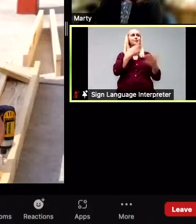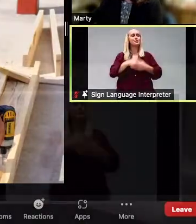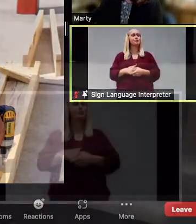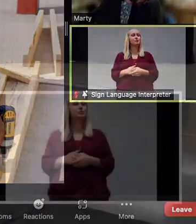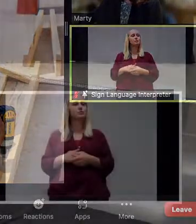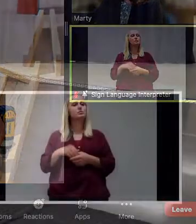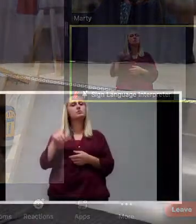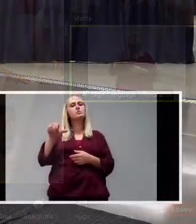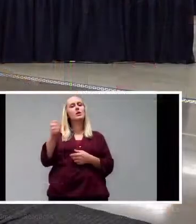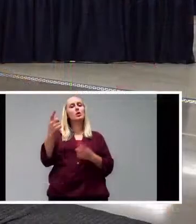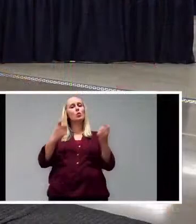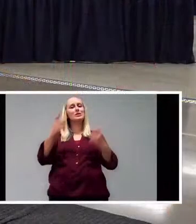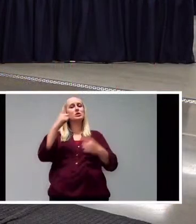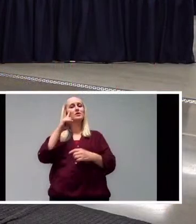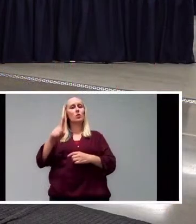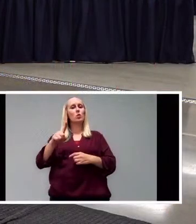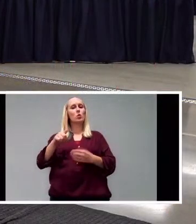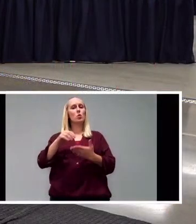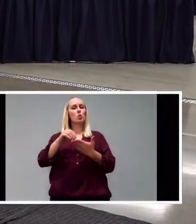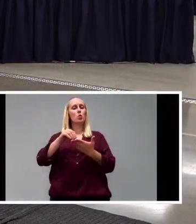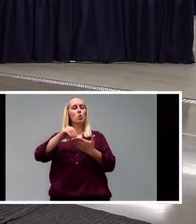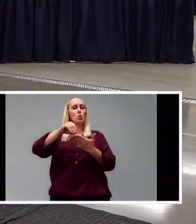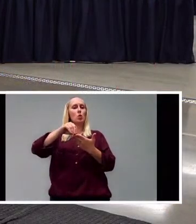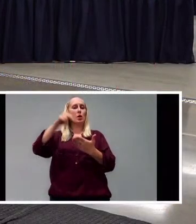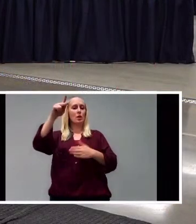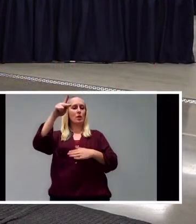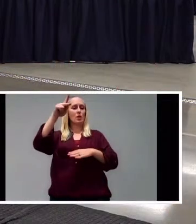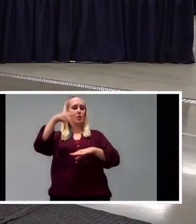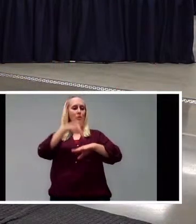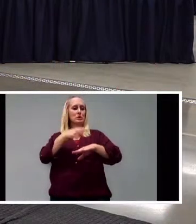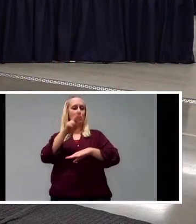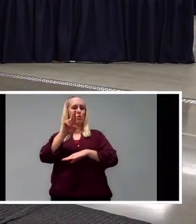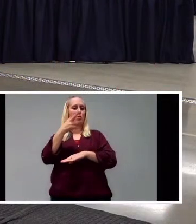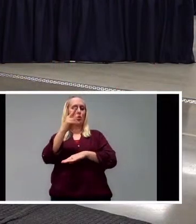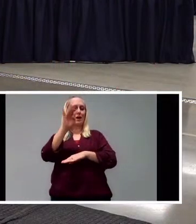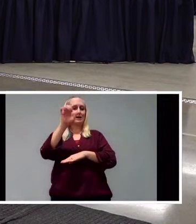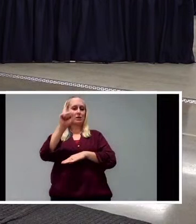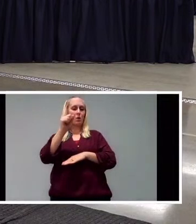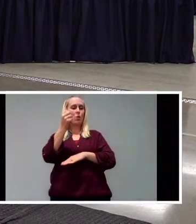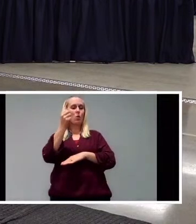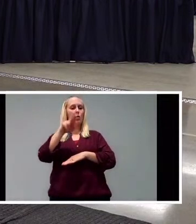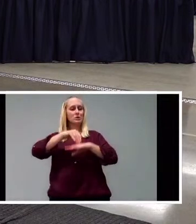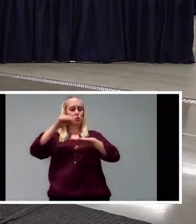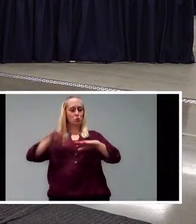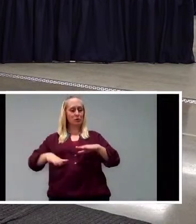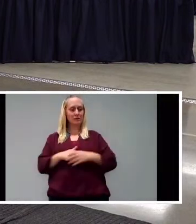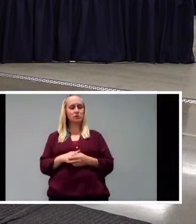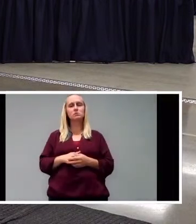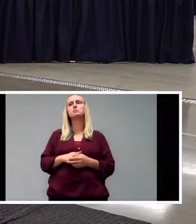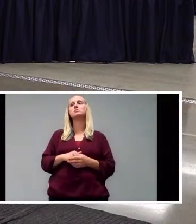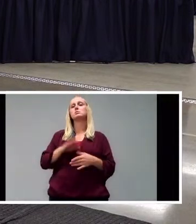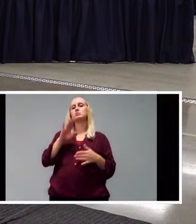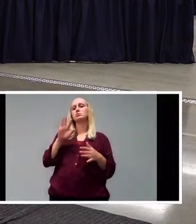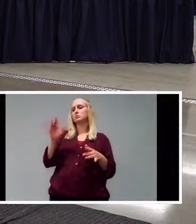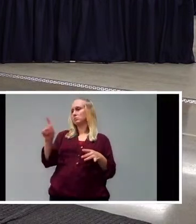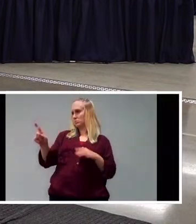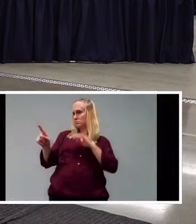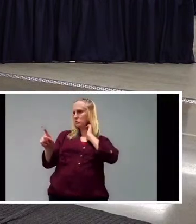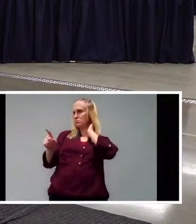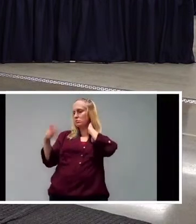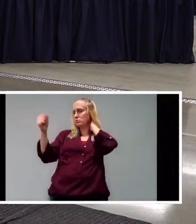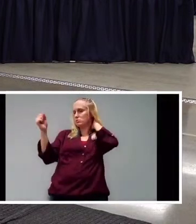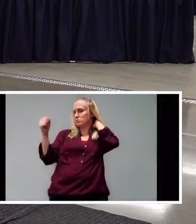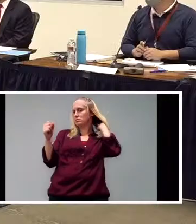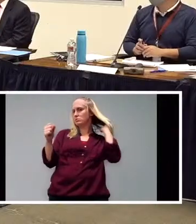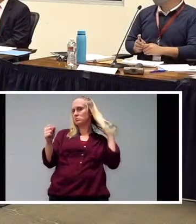other questions for Principal Rhonda or the students? Did you have a question? Okay. Yeah, I mean, I think